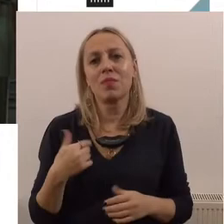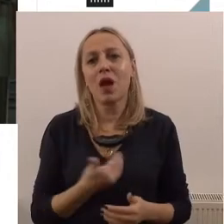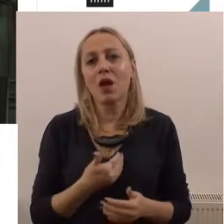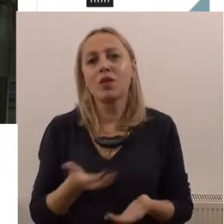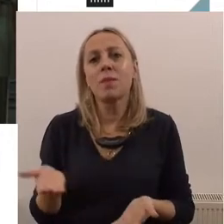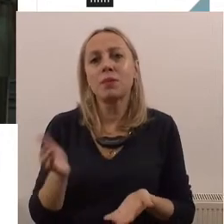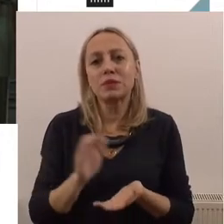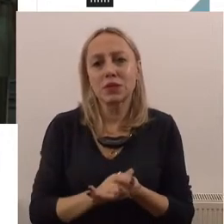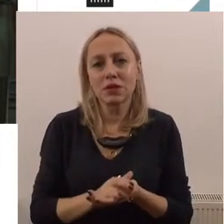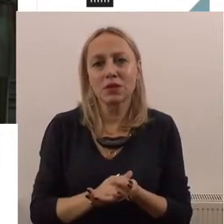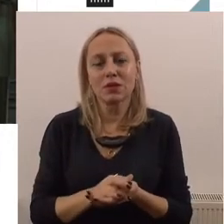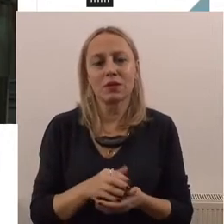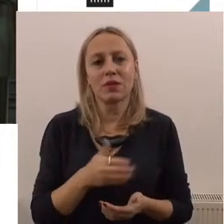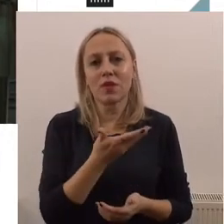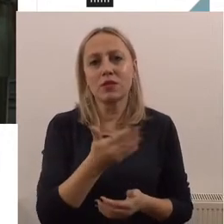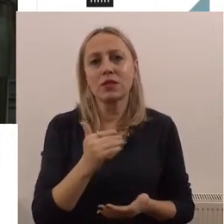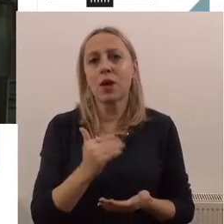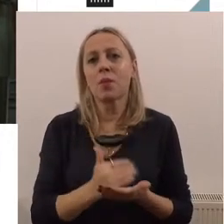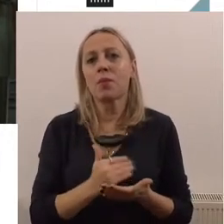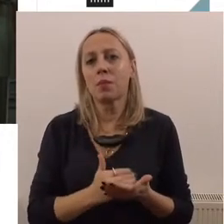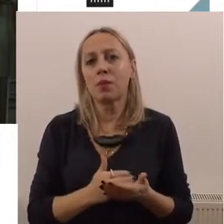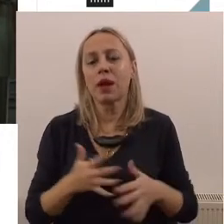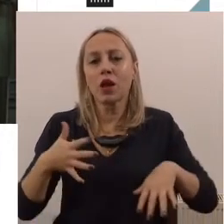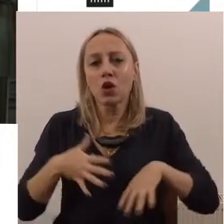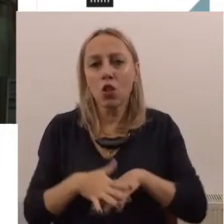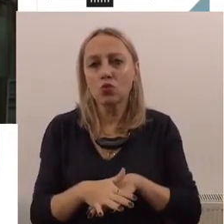they do. And I would like you